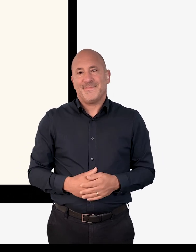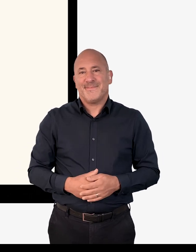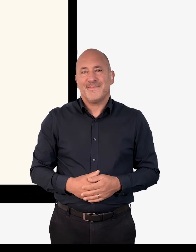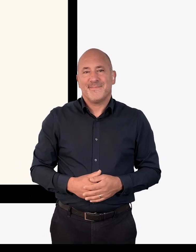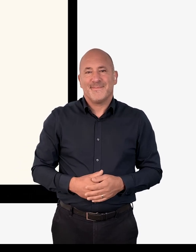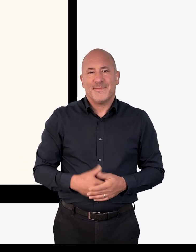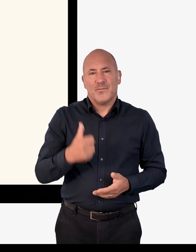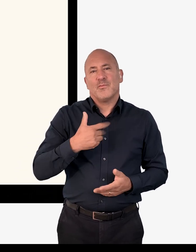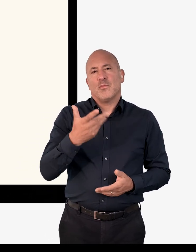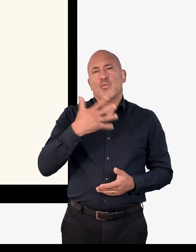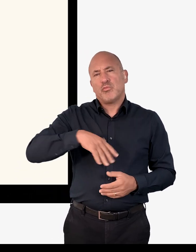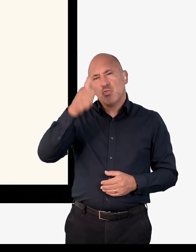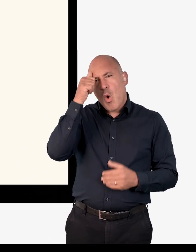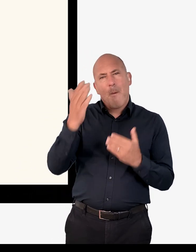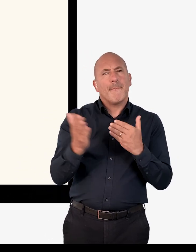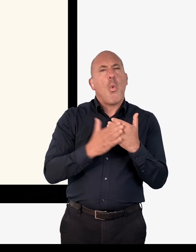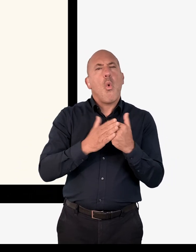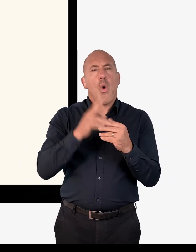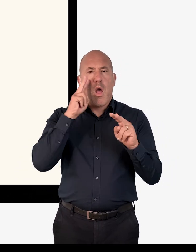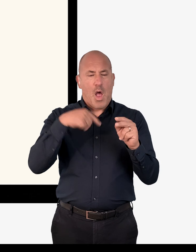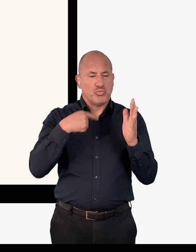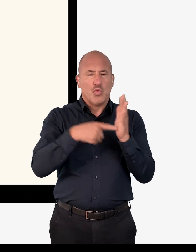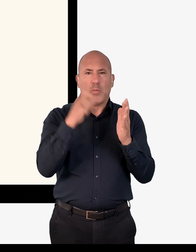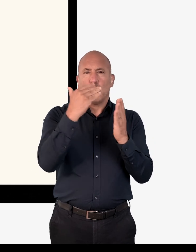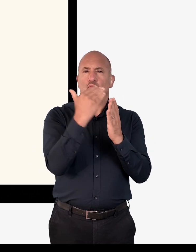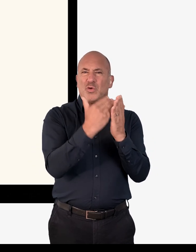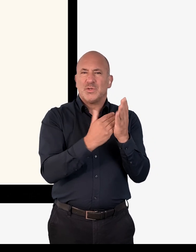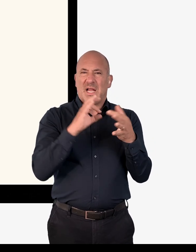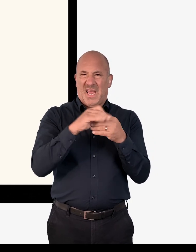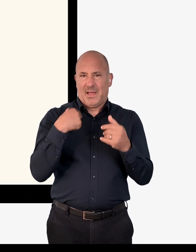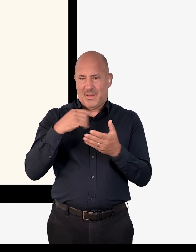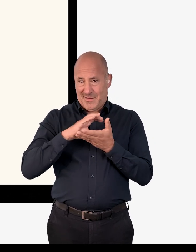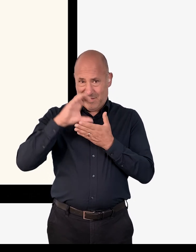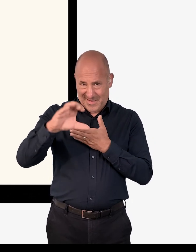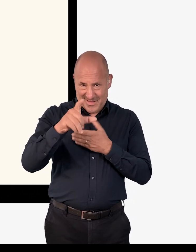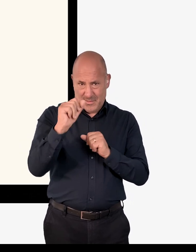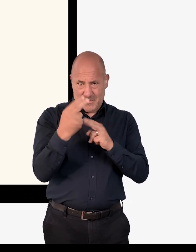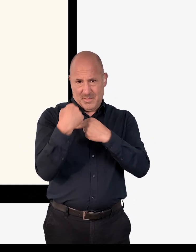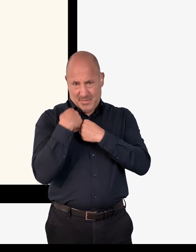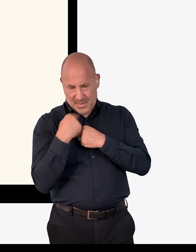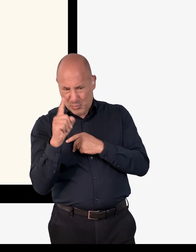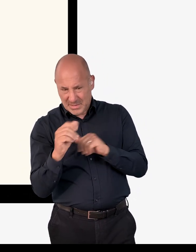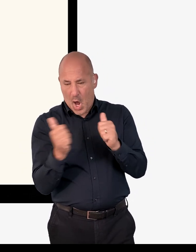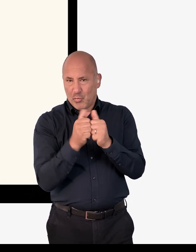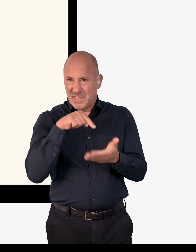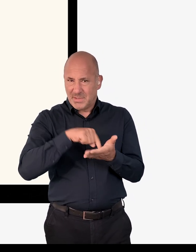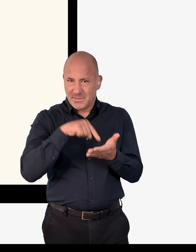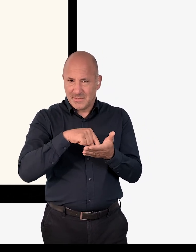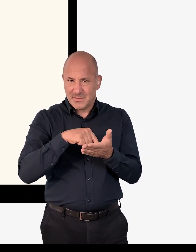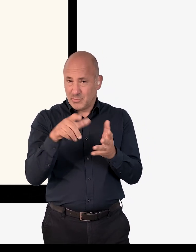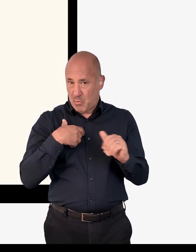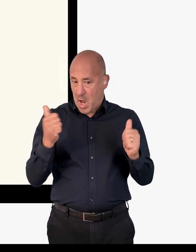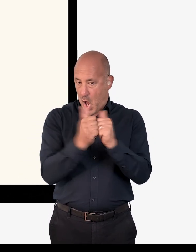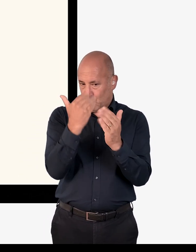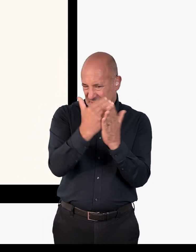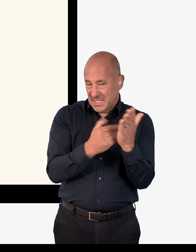and conditions for more information about grant holder obligations under the funding agreement and agreed programme of